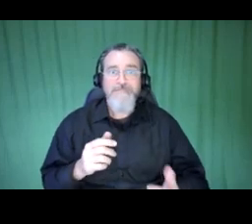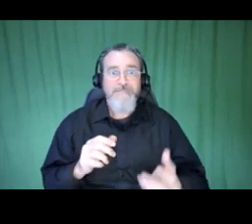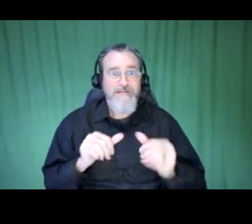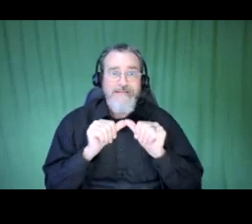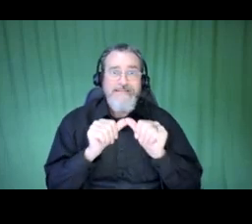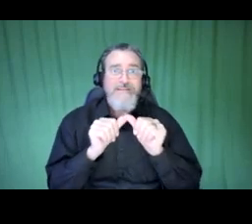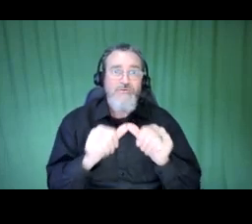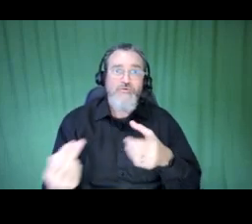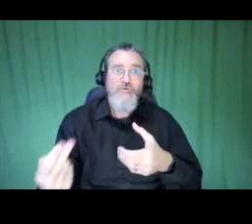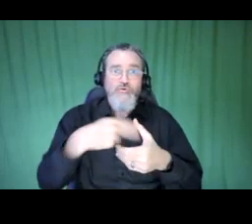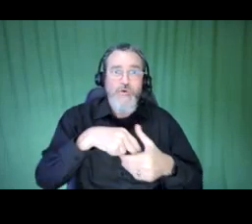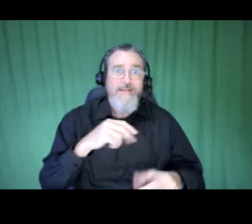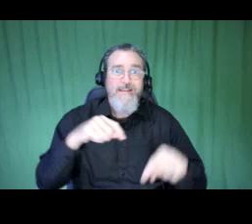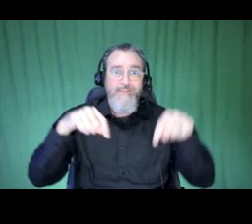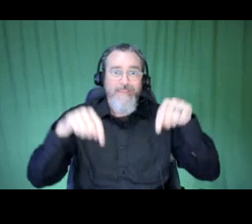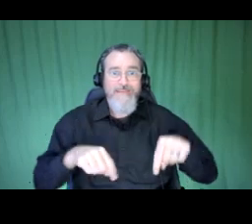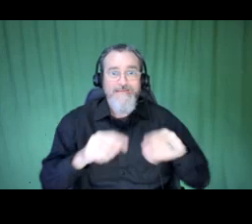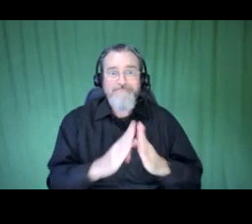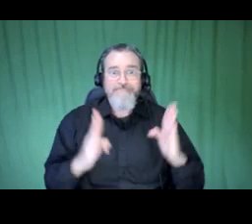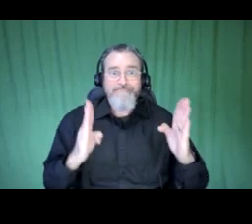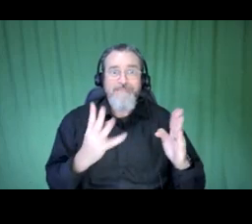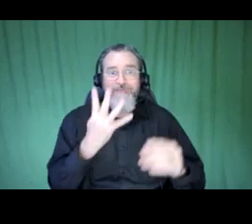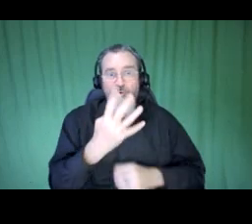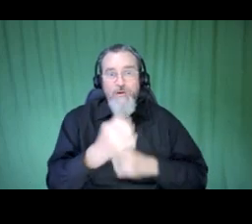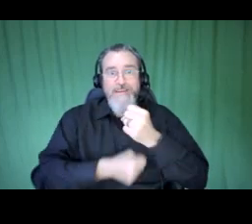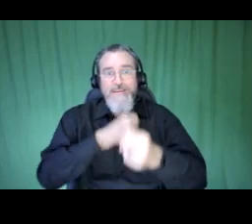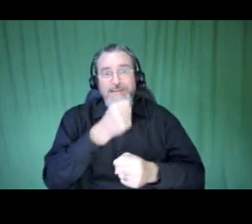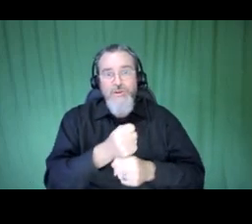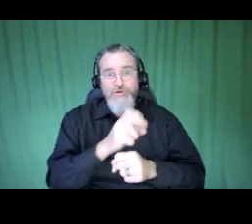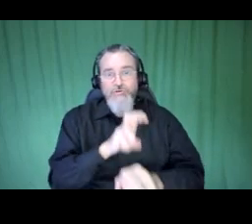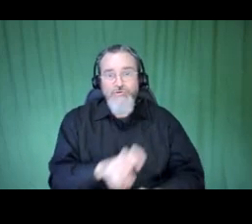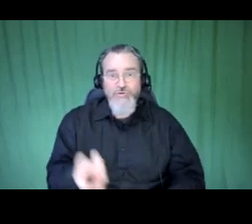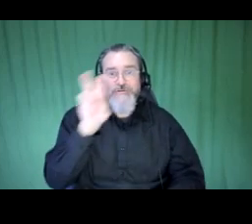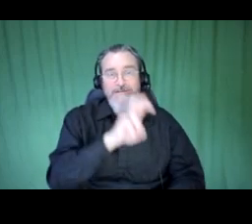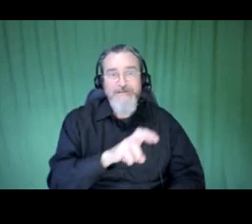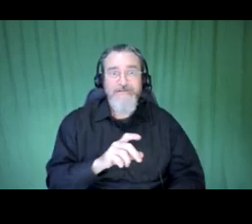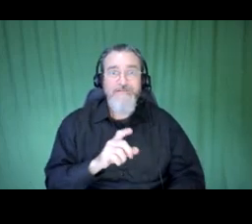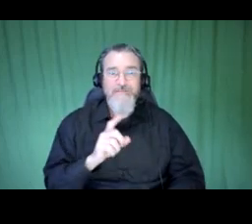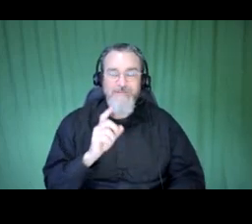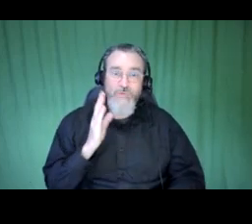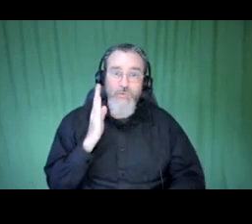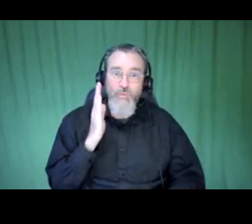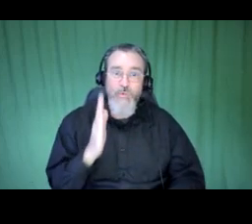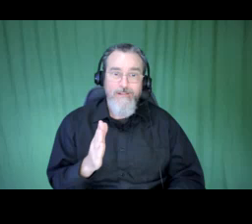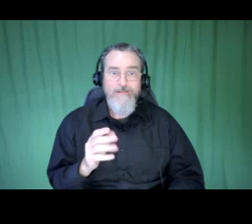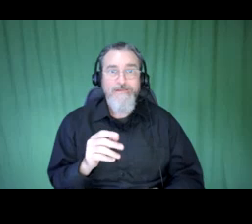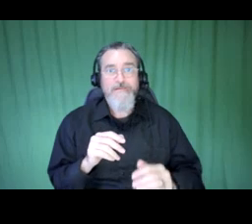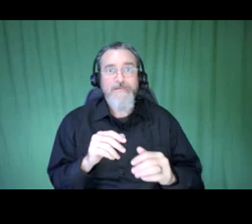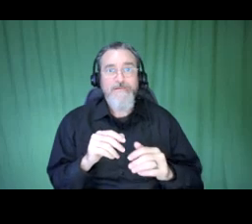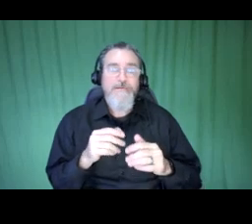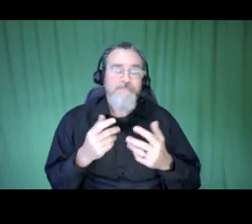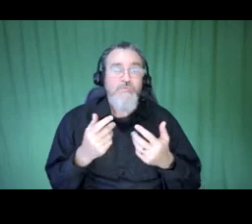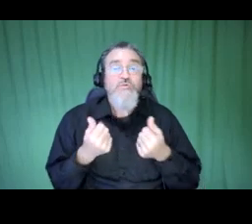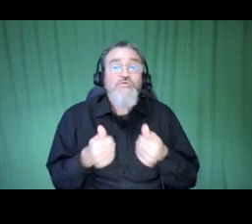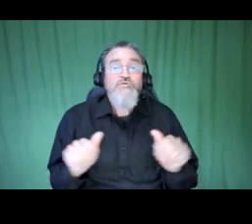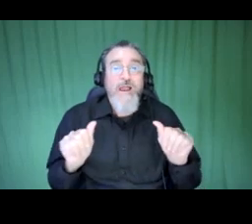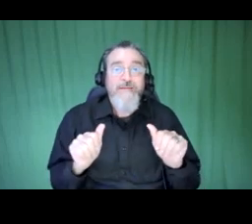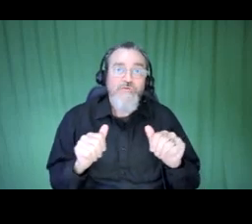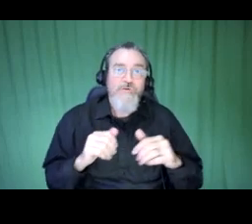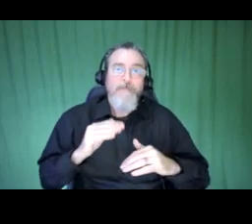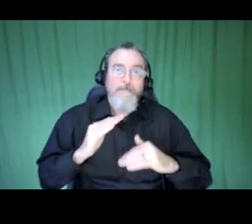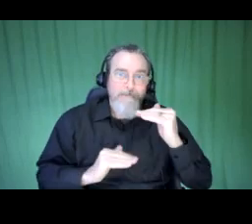journey that not only will actually be built throughout these 40 years, but we are trying to build a base